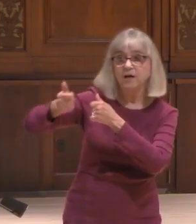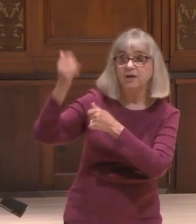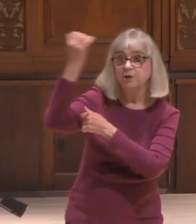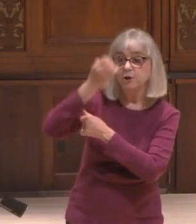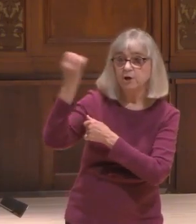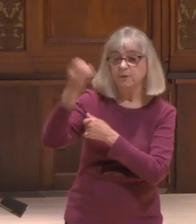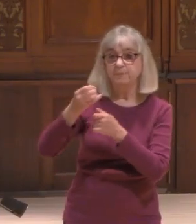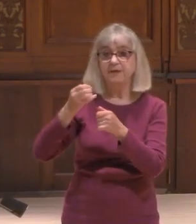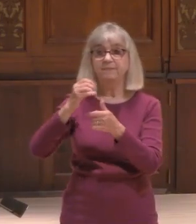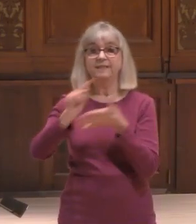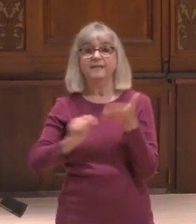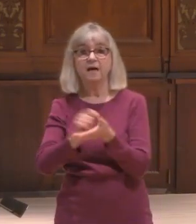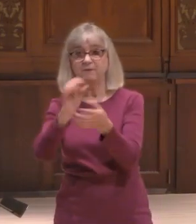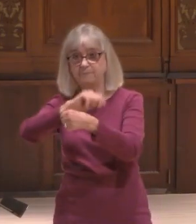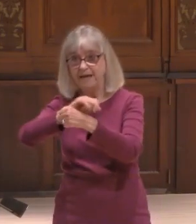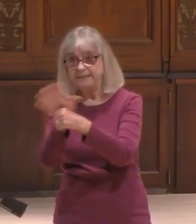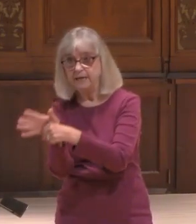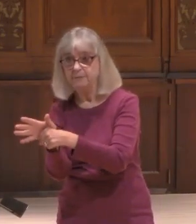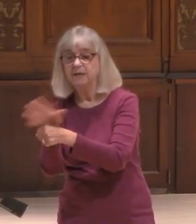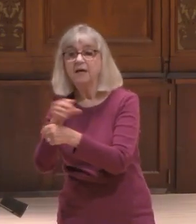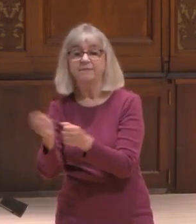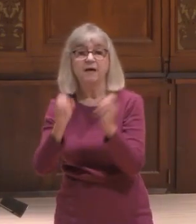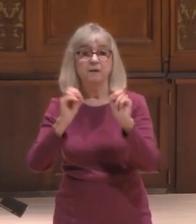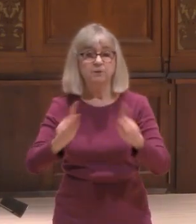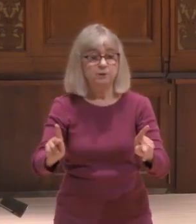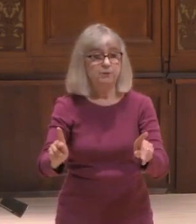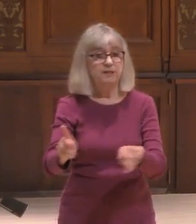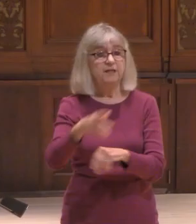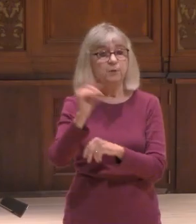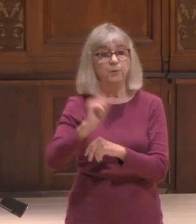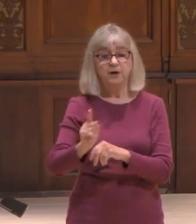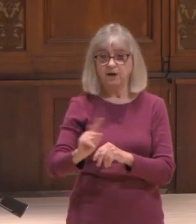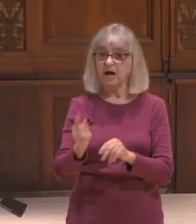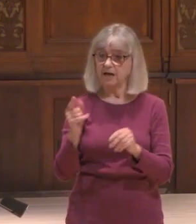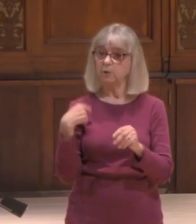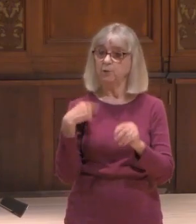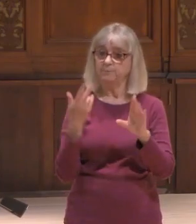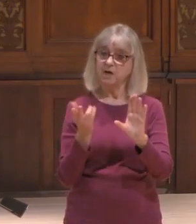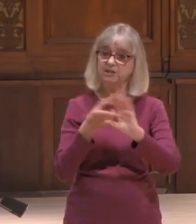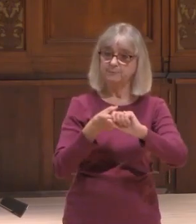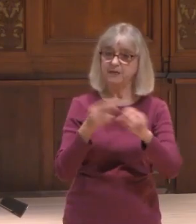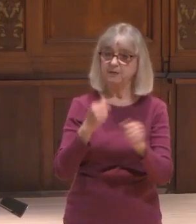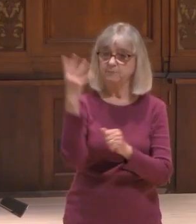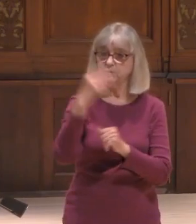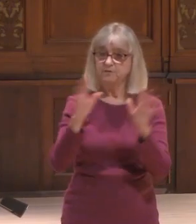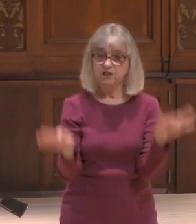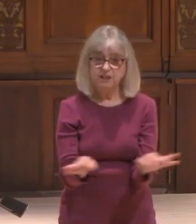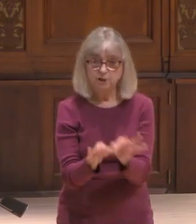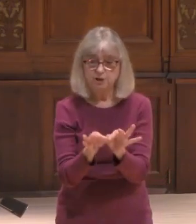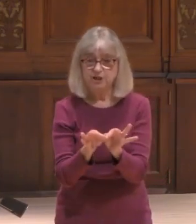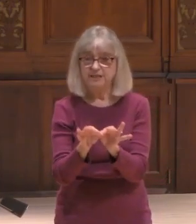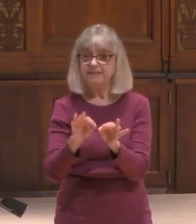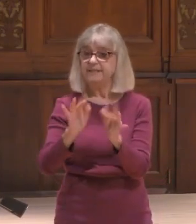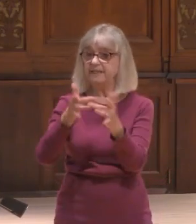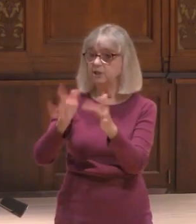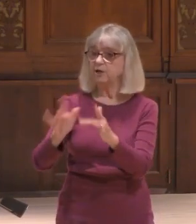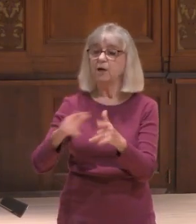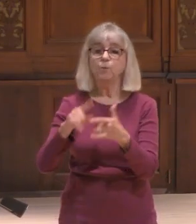and the opportunity you have given me to take part in your beautiful liturgies through the internet when we were all stuck at